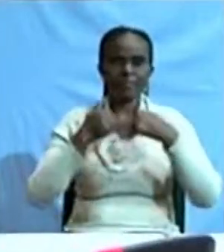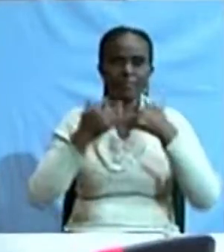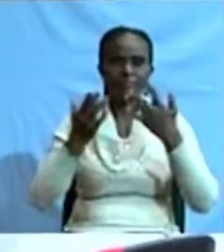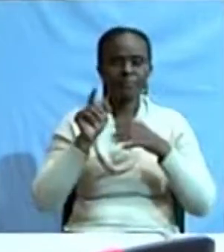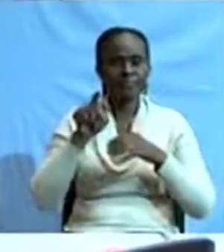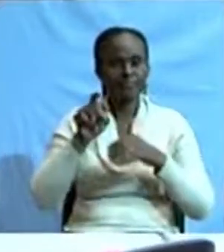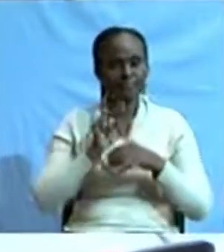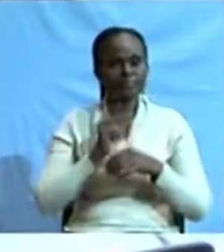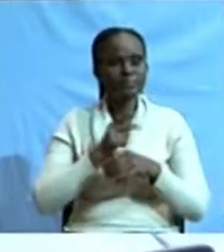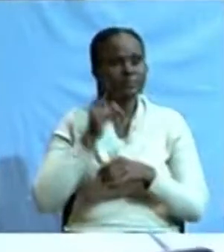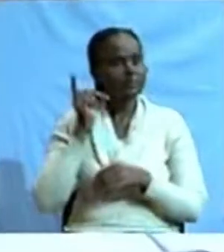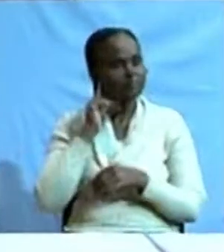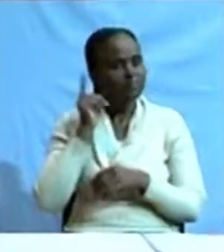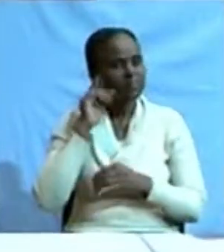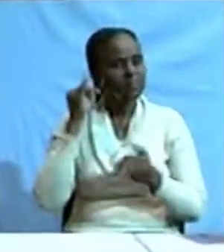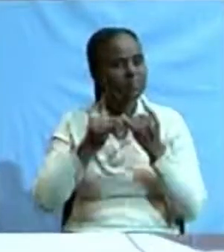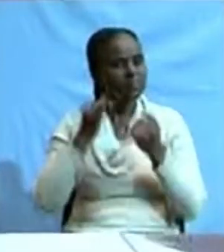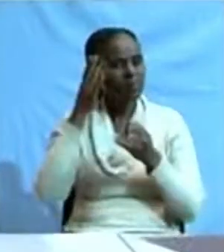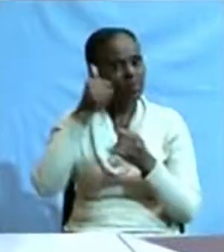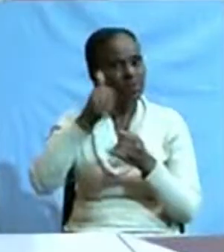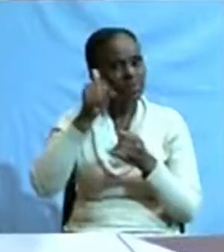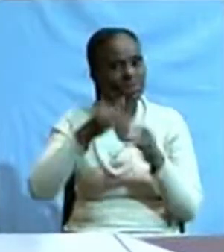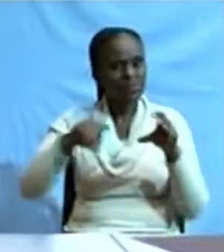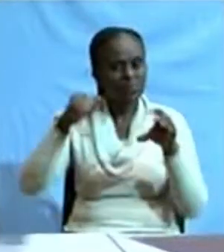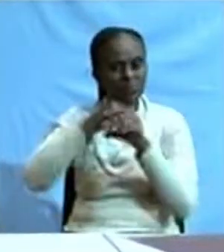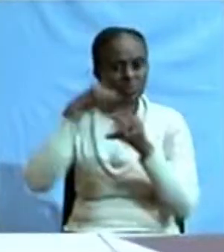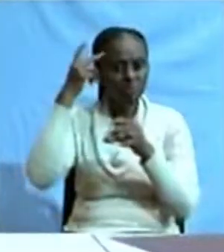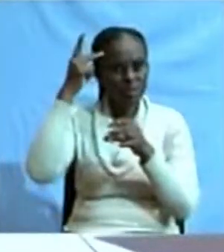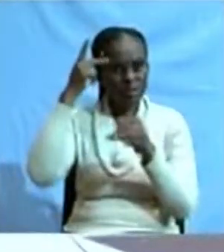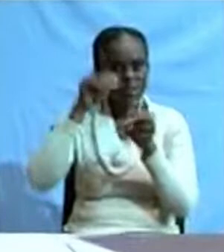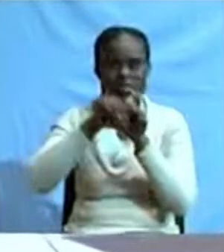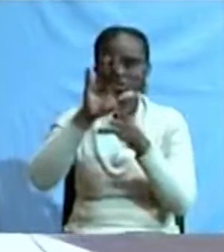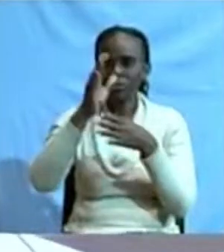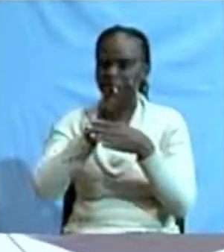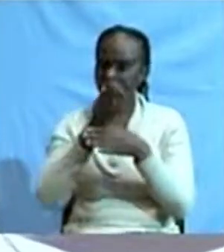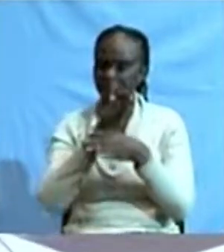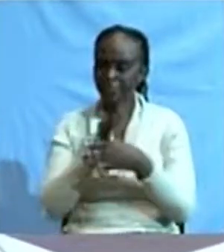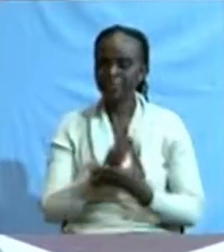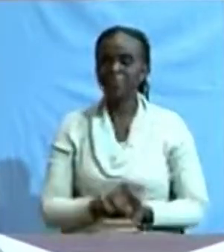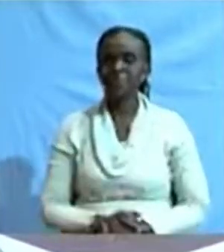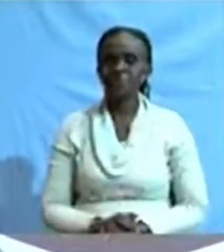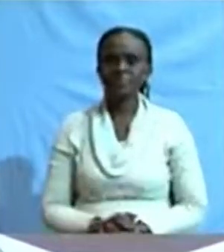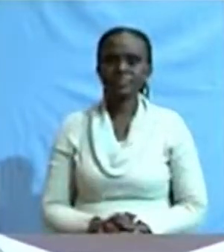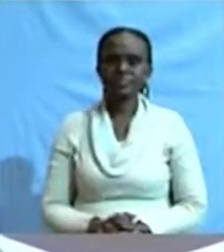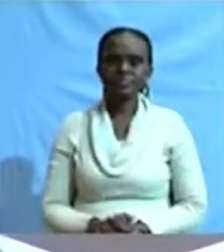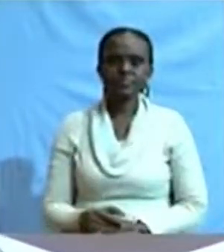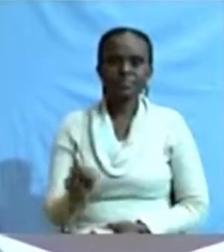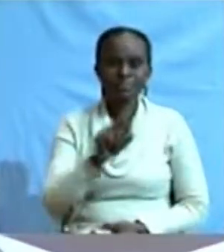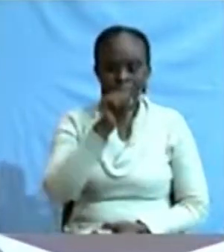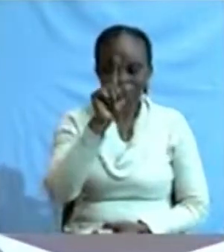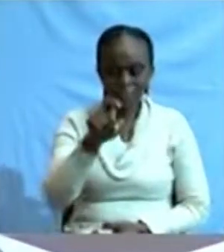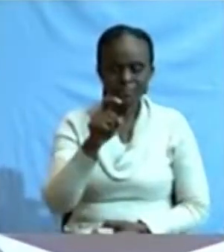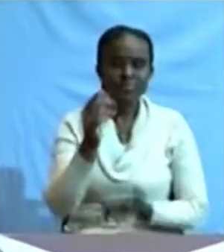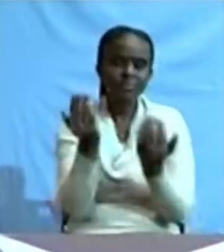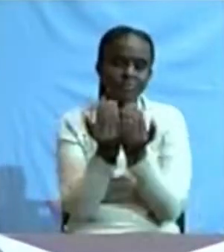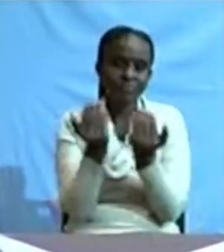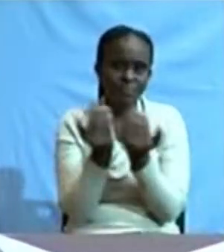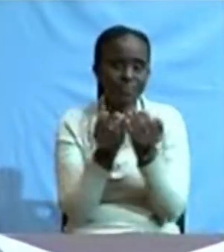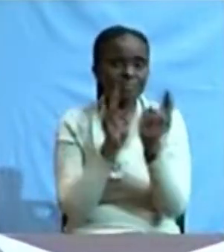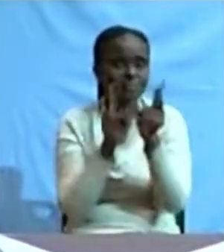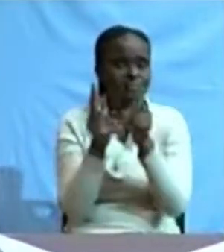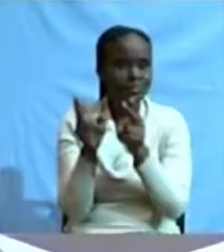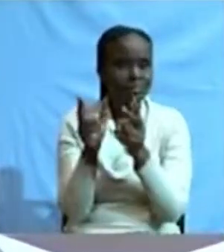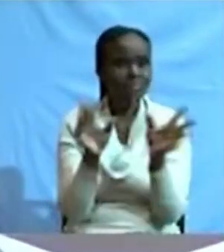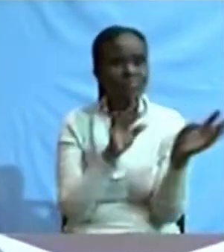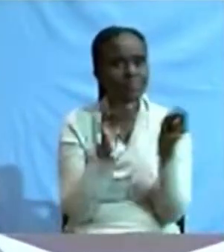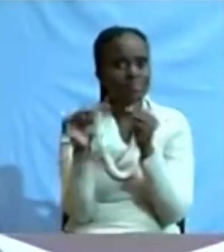to hear lastly, why do you involve politics in your business? That's the question that begs an answer. I have not answered that. Then we